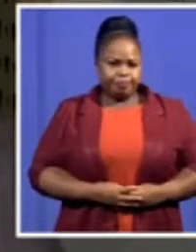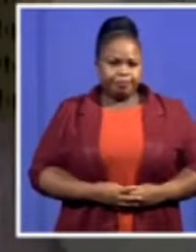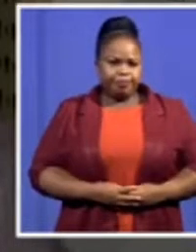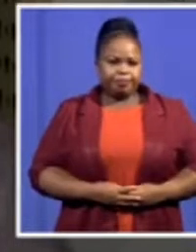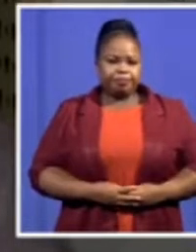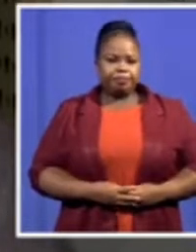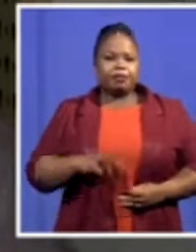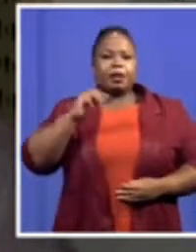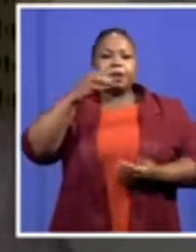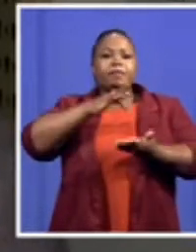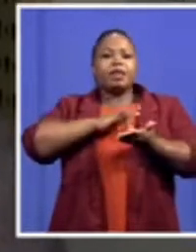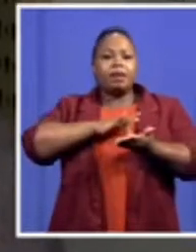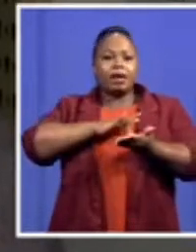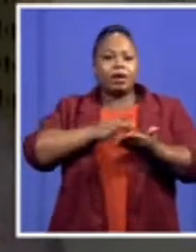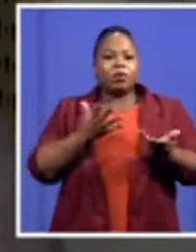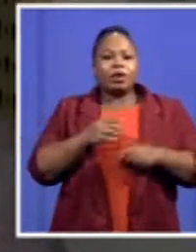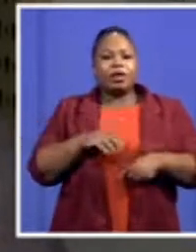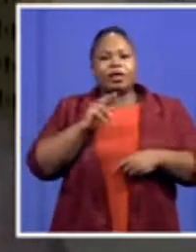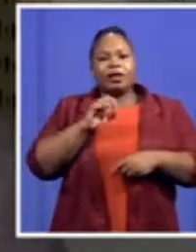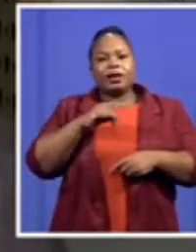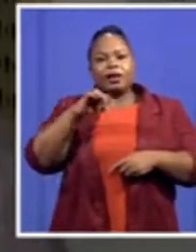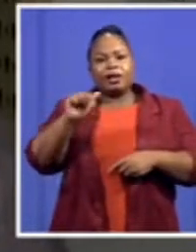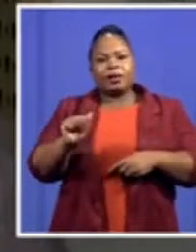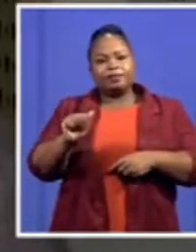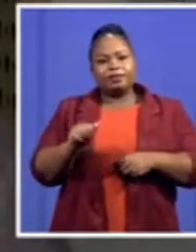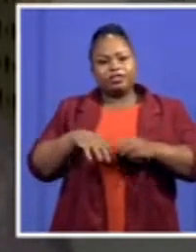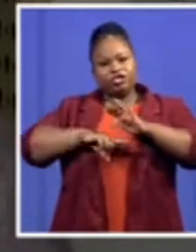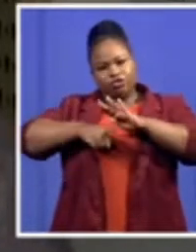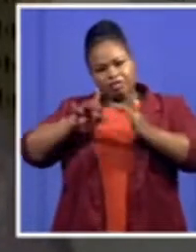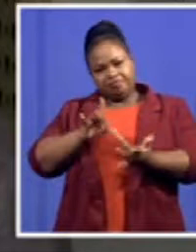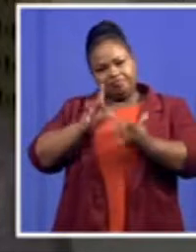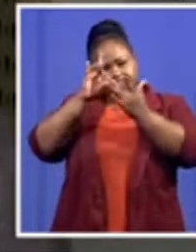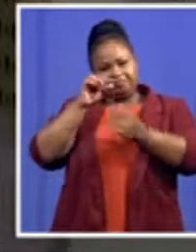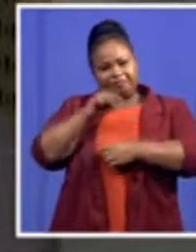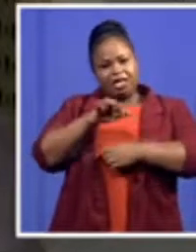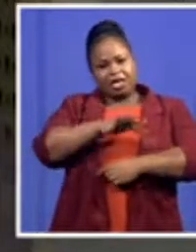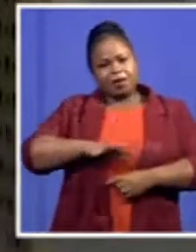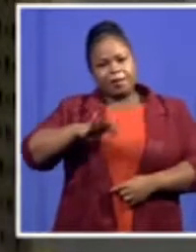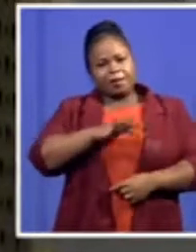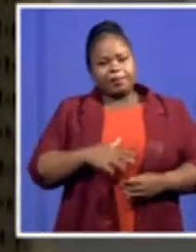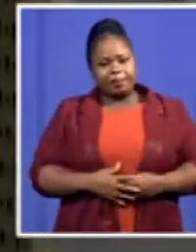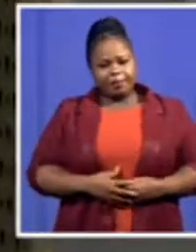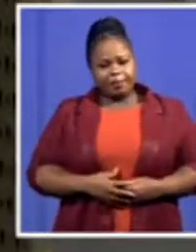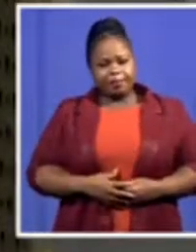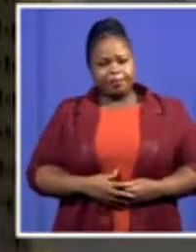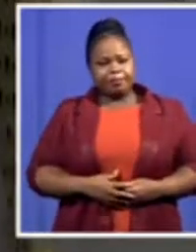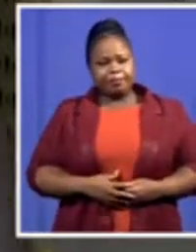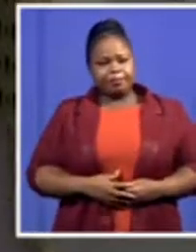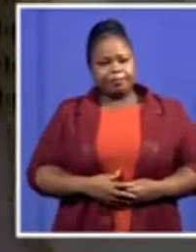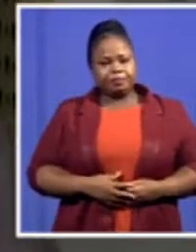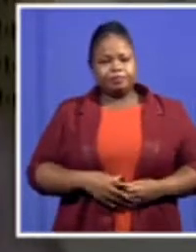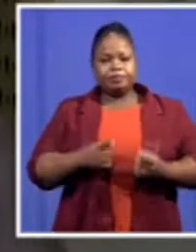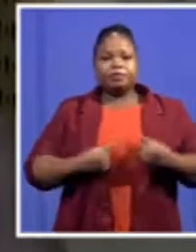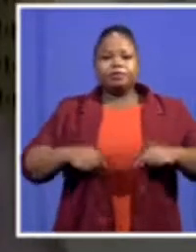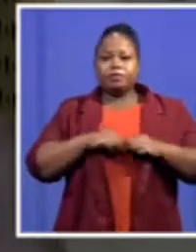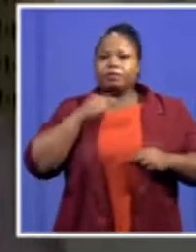the Nkangala district is the chosen venue. We call on the nation to use the month